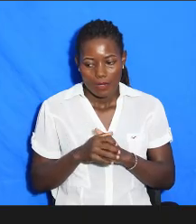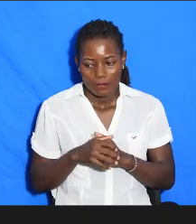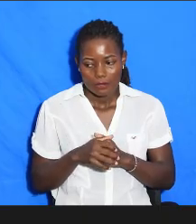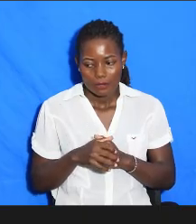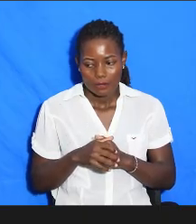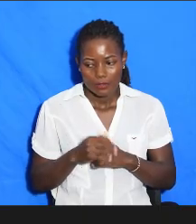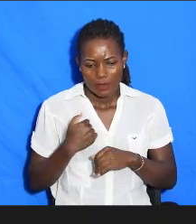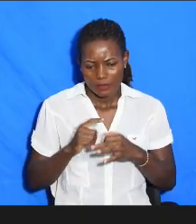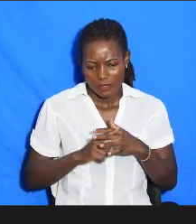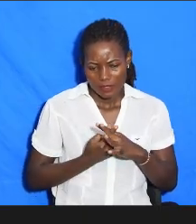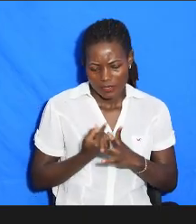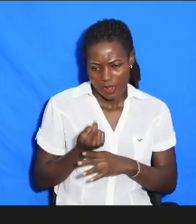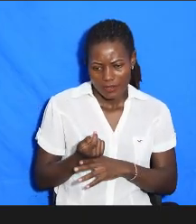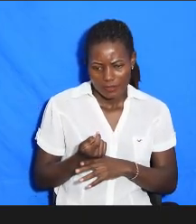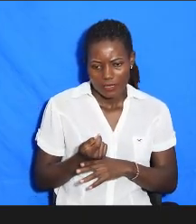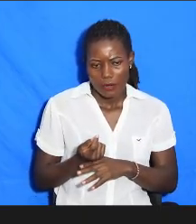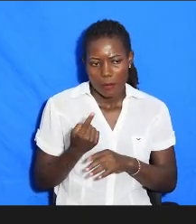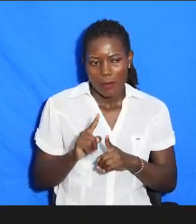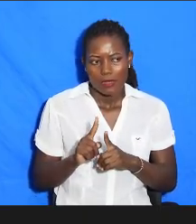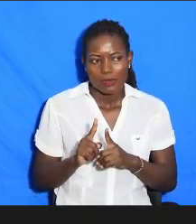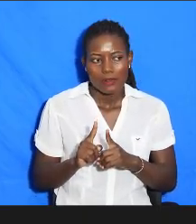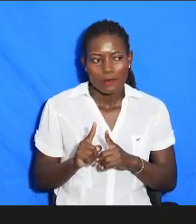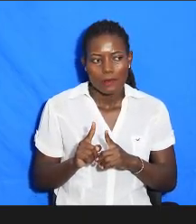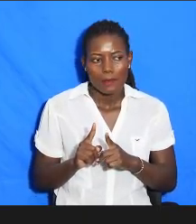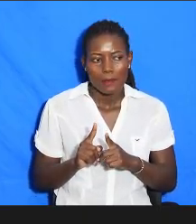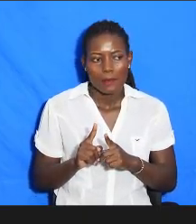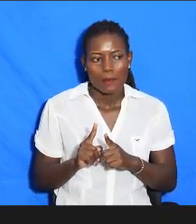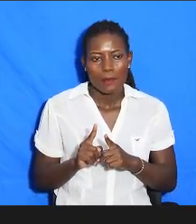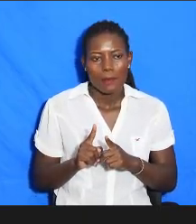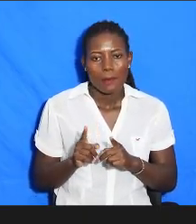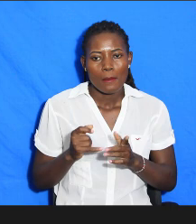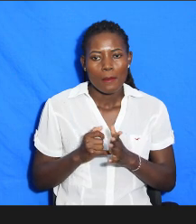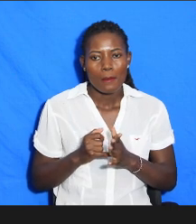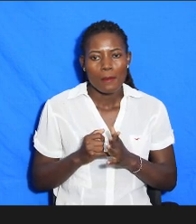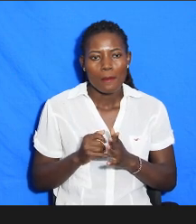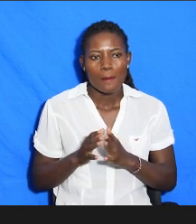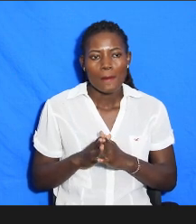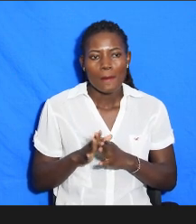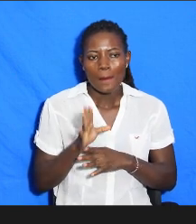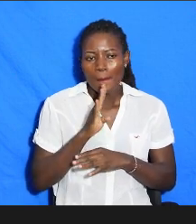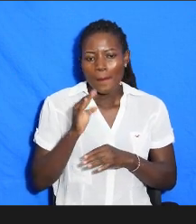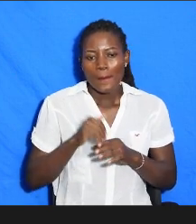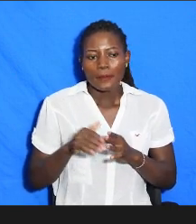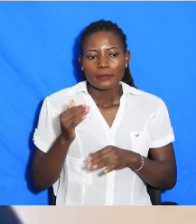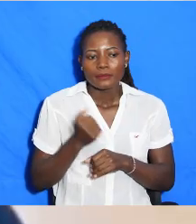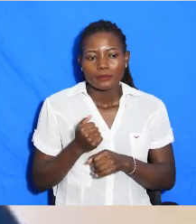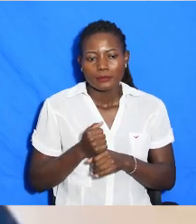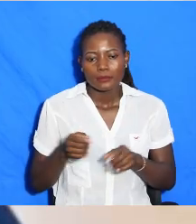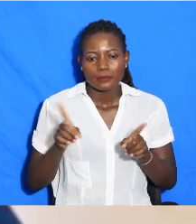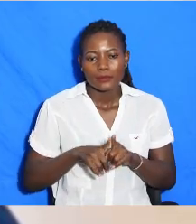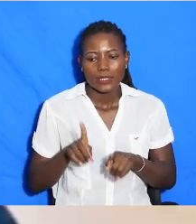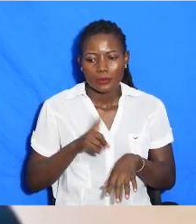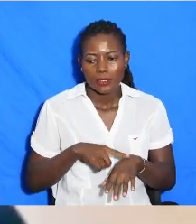I've stepped into it a little, but been in the it's been in the talks and it's been in the works at the same time.